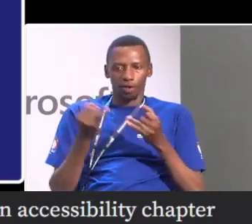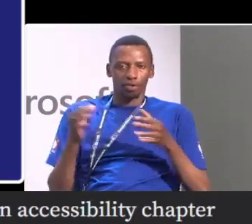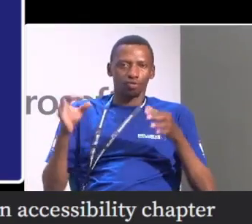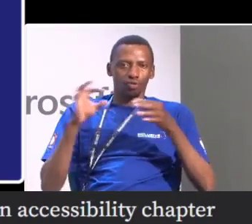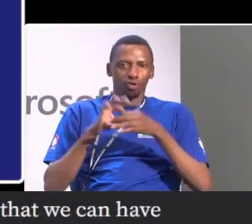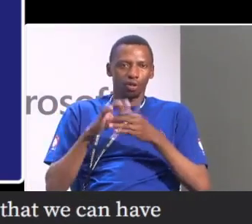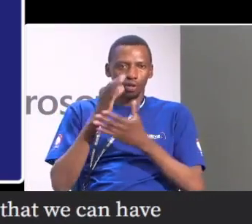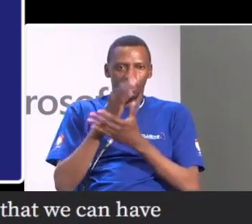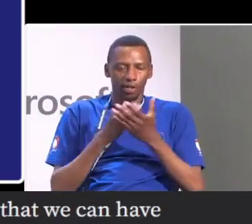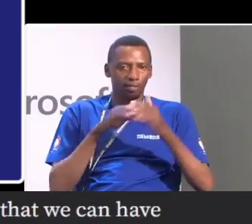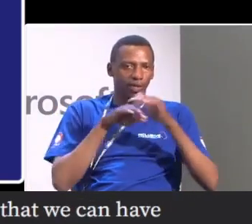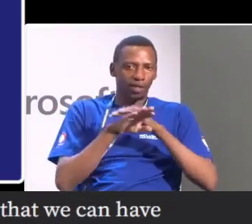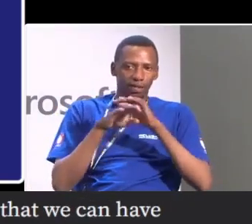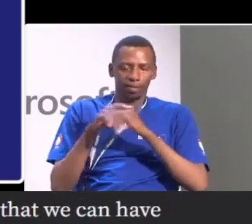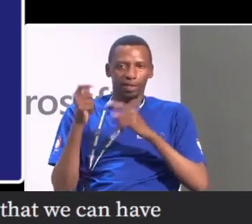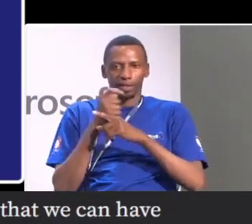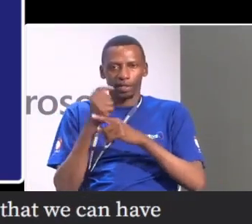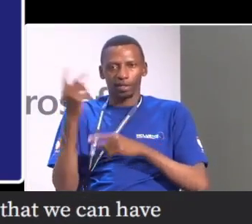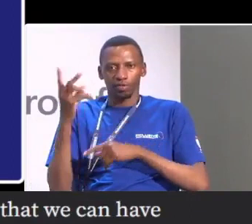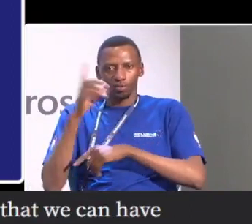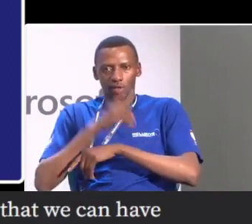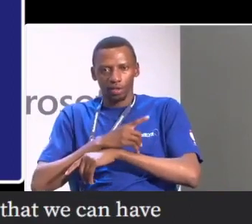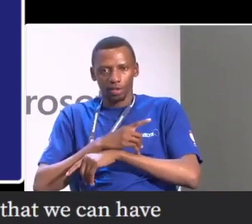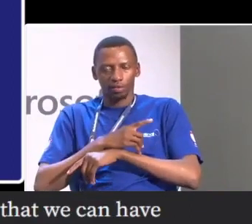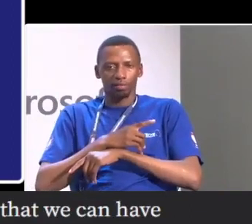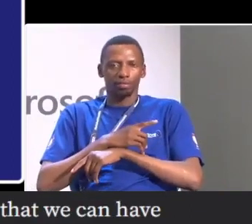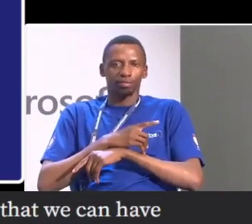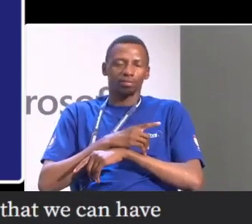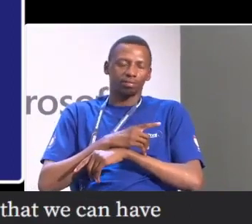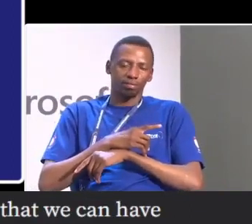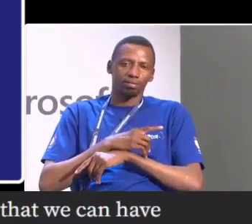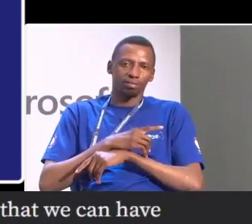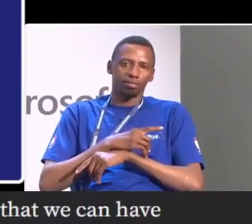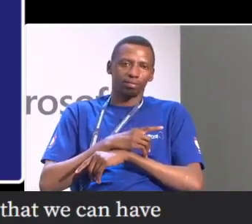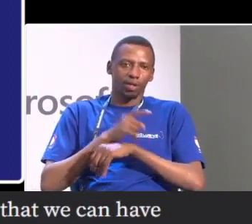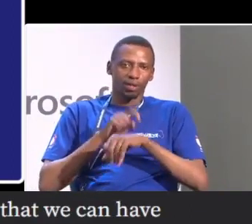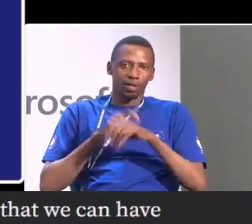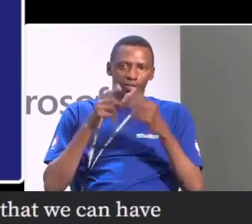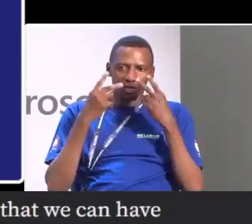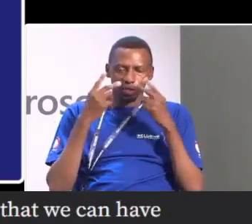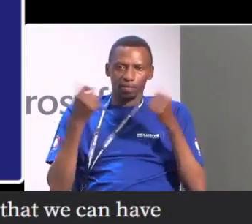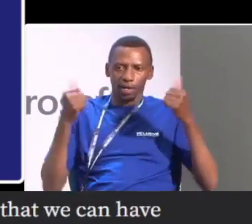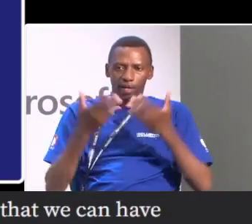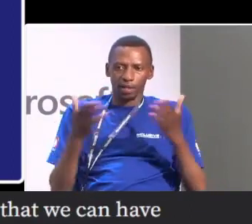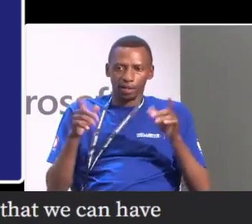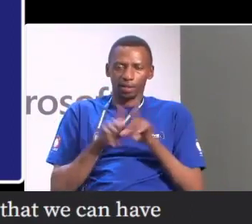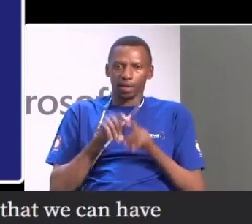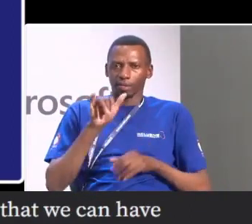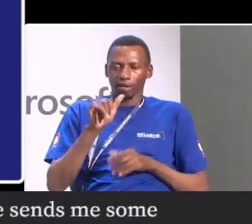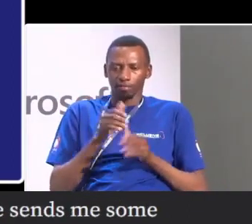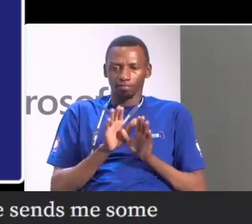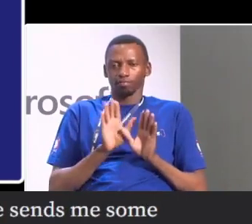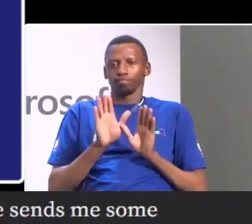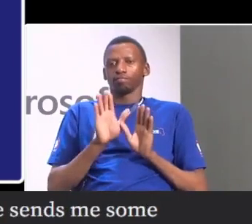some accessibility training for 2 days and you'll become an accessibility developer. When you see anything like that, you need to stay away